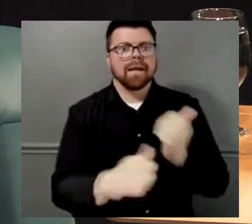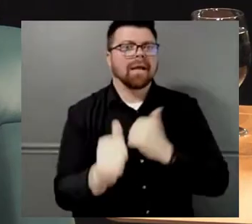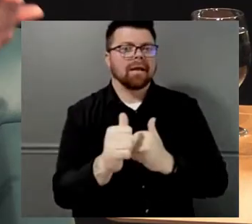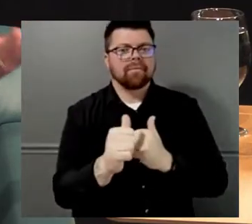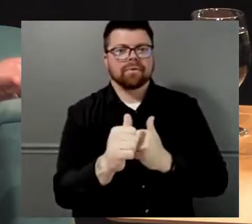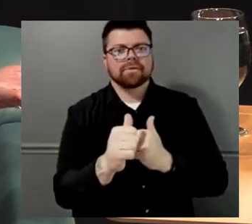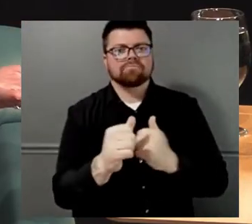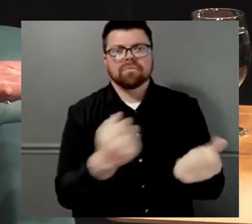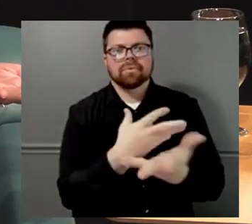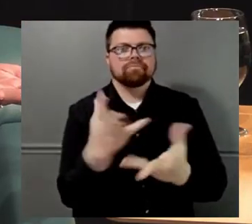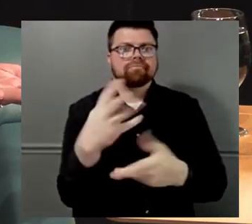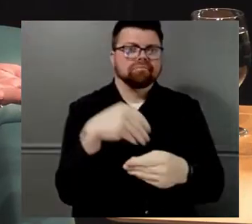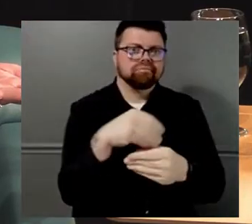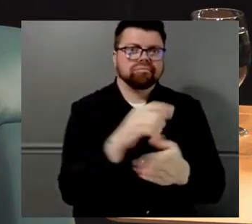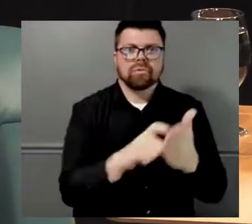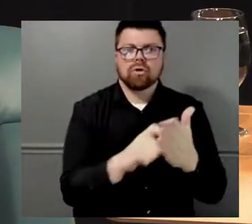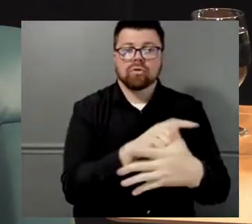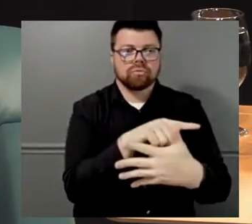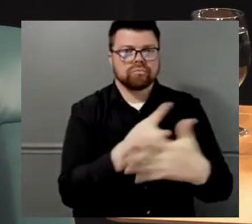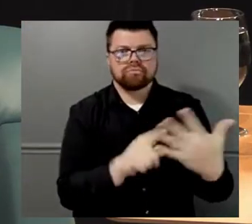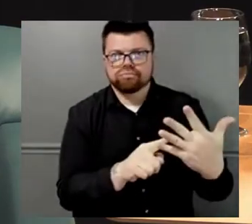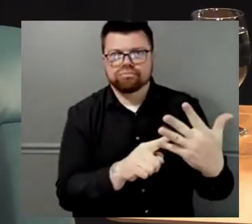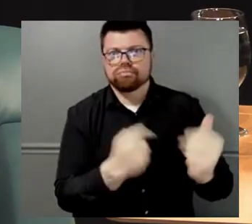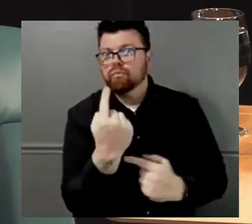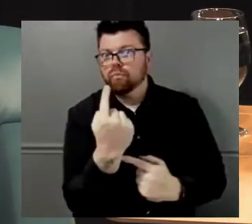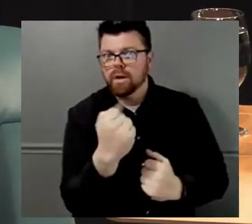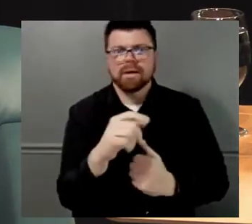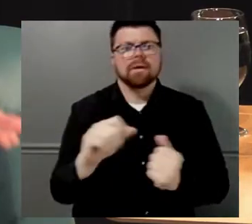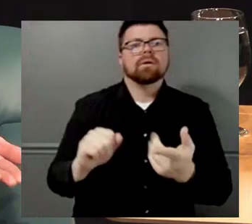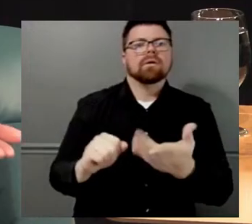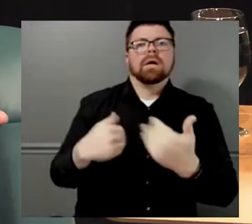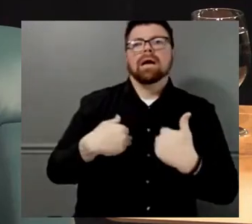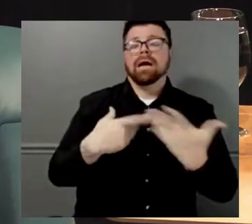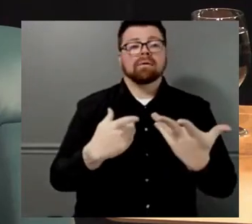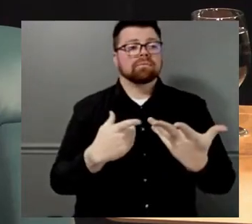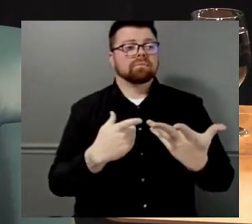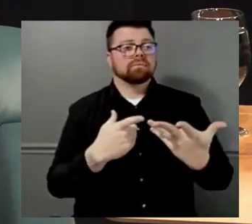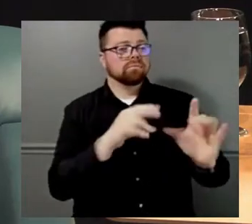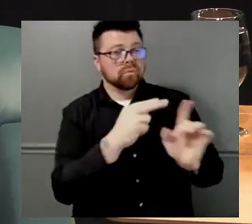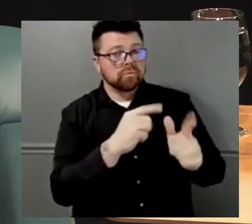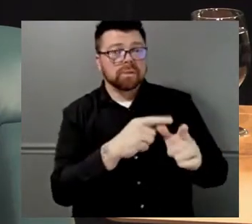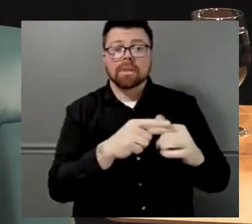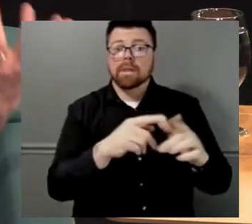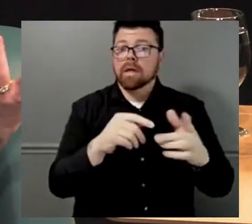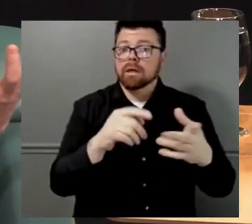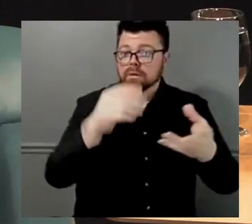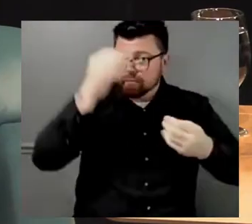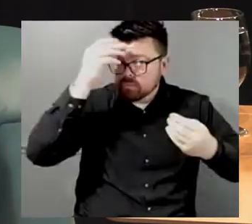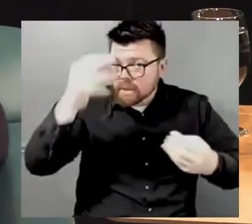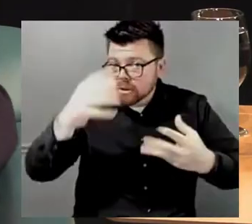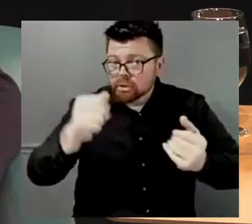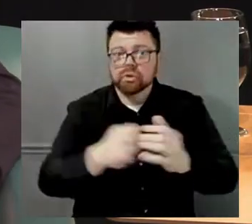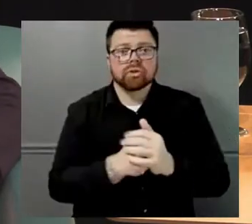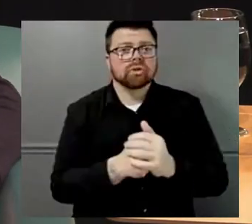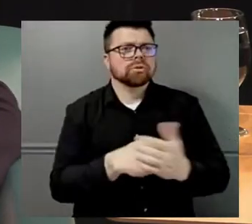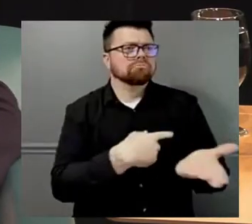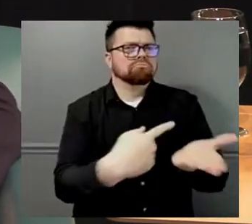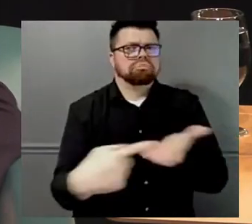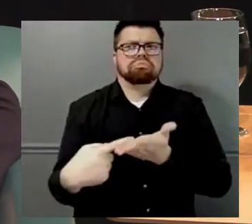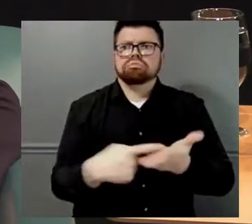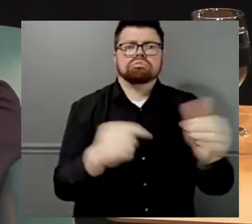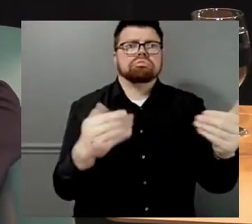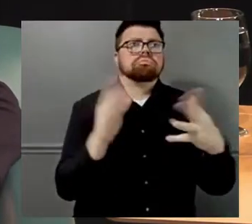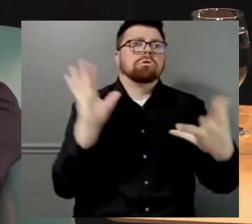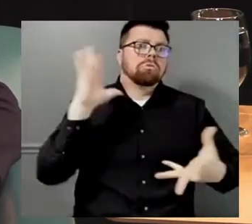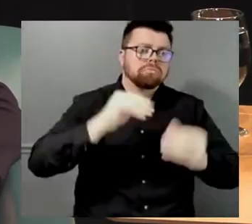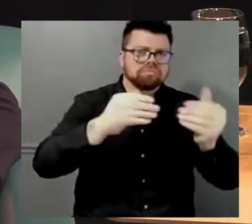1, and it will have opposing views. You get the text, and then you get scholars with opposing views of the scope of that amendment or what it might mean